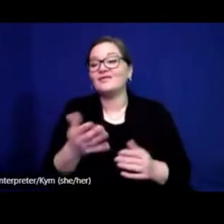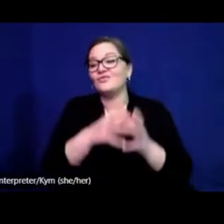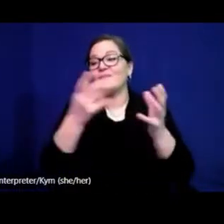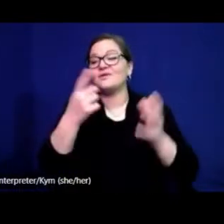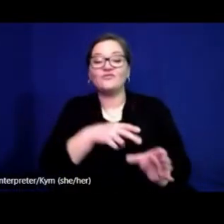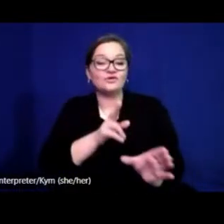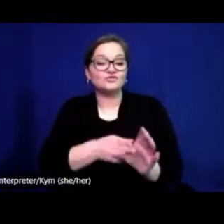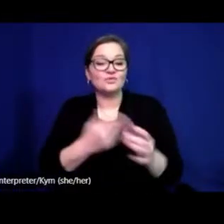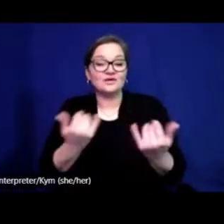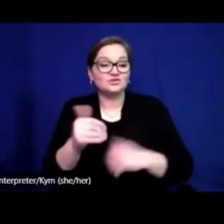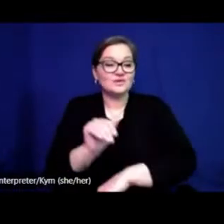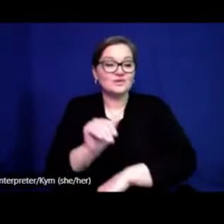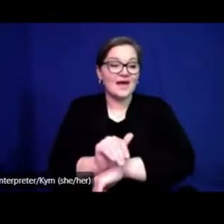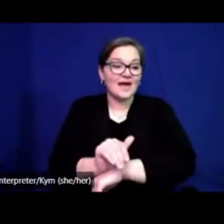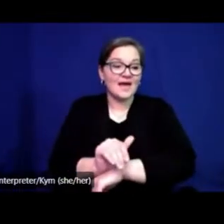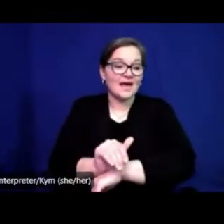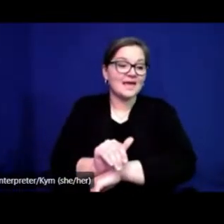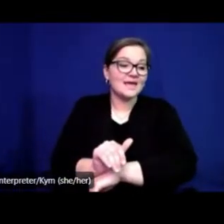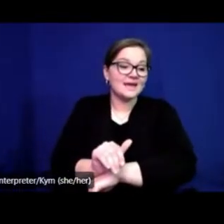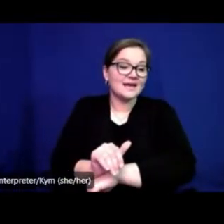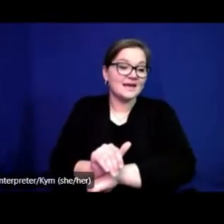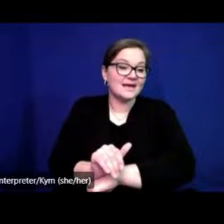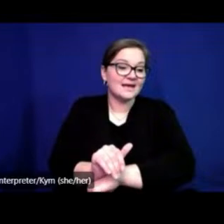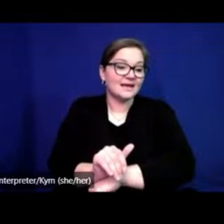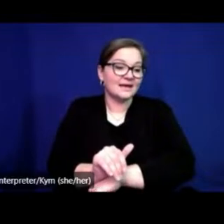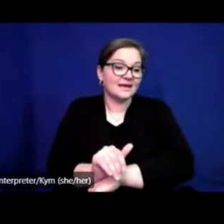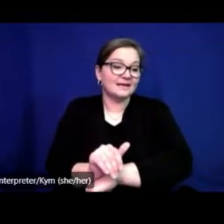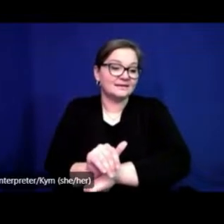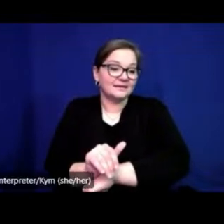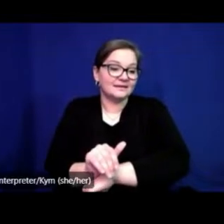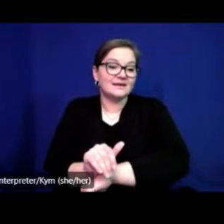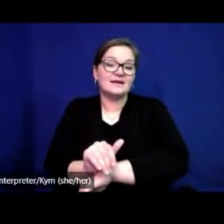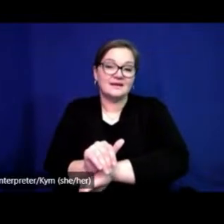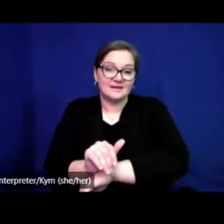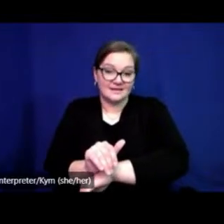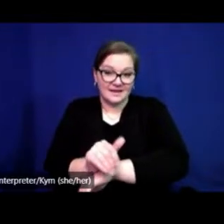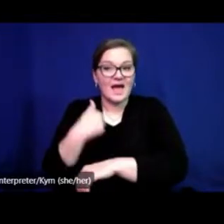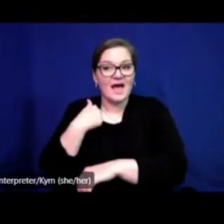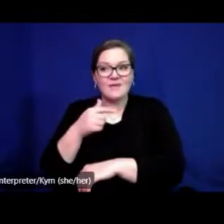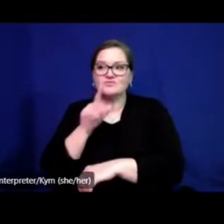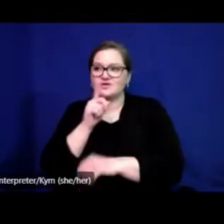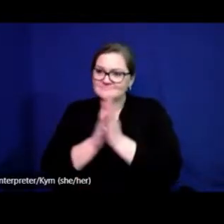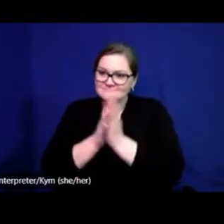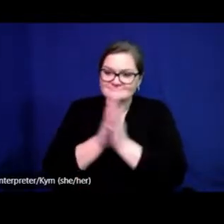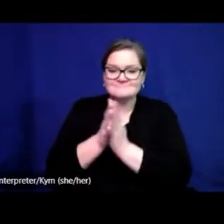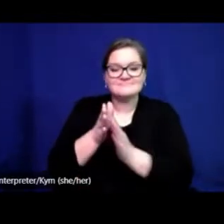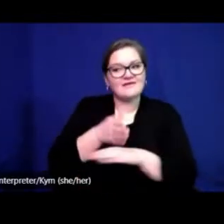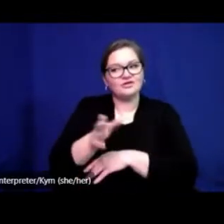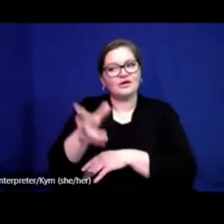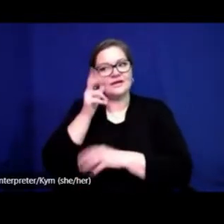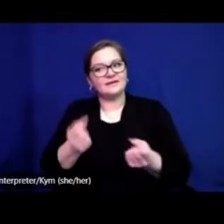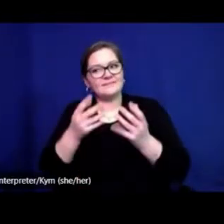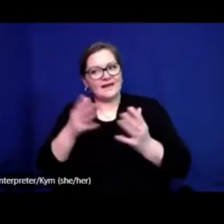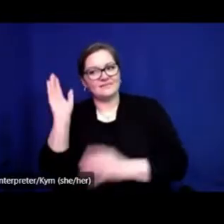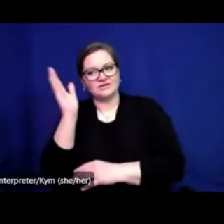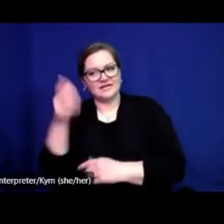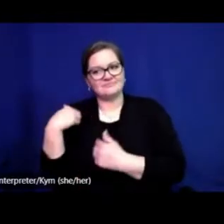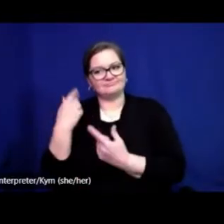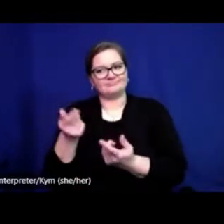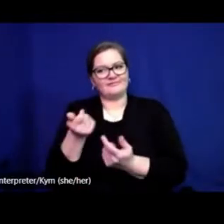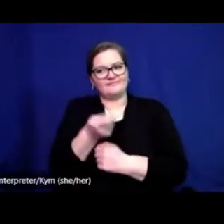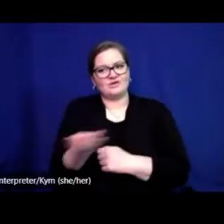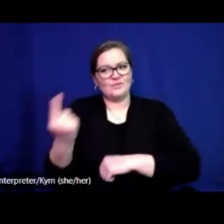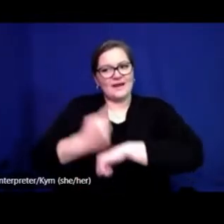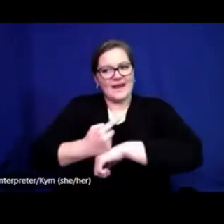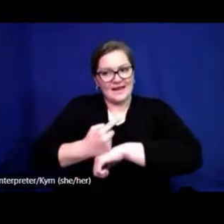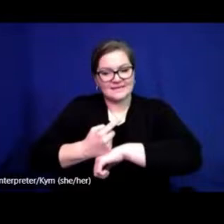this evening. I tell you what, I was invigorated after hearing a lot of the presentations over the last couple of days, and I really